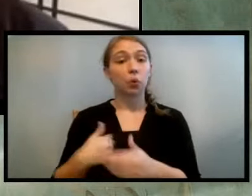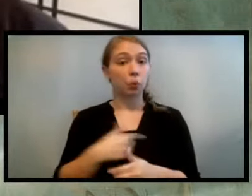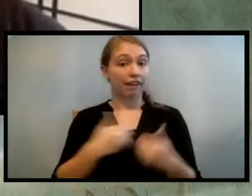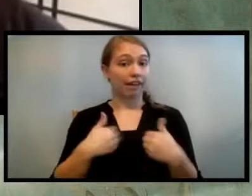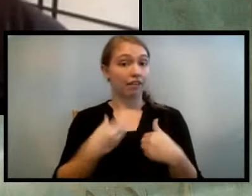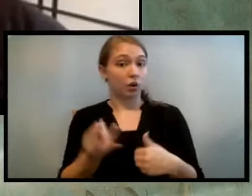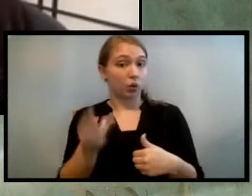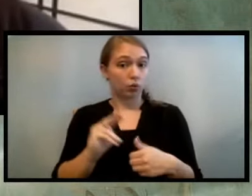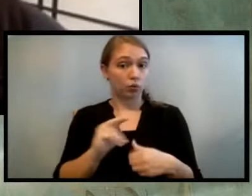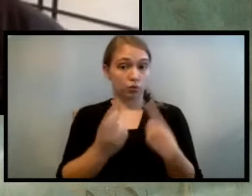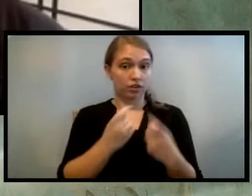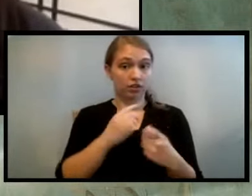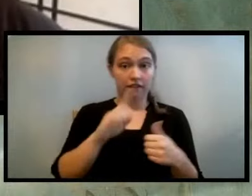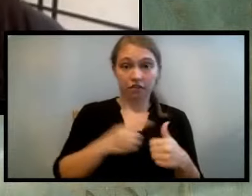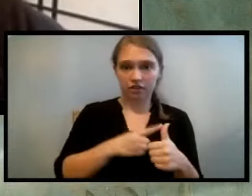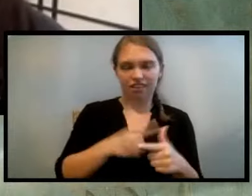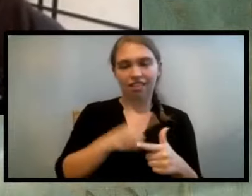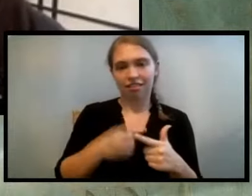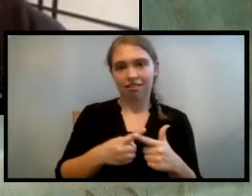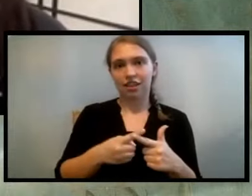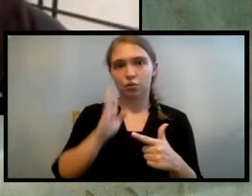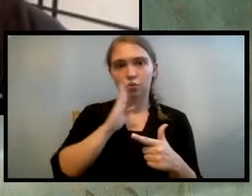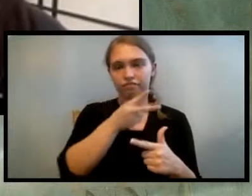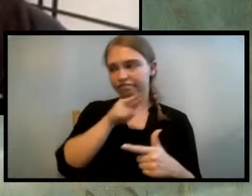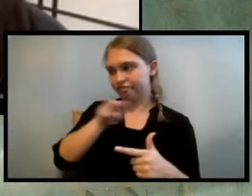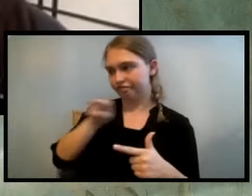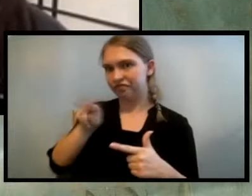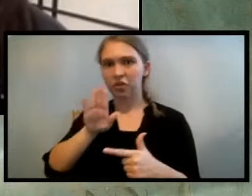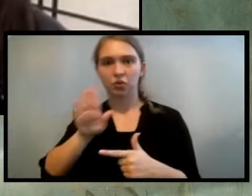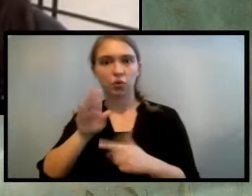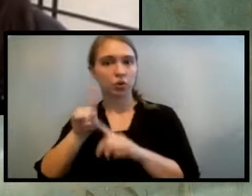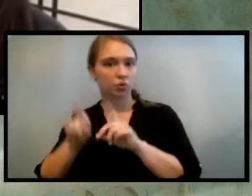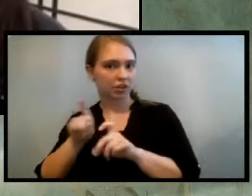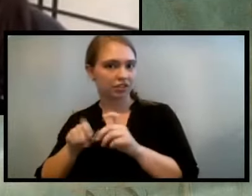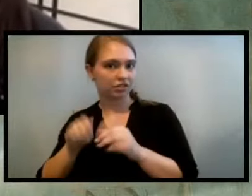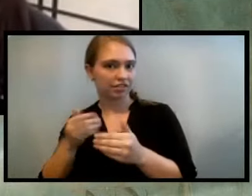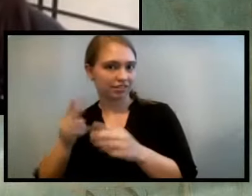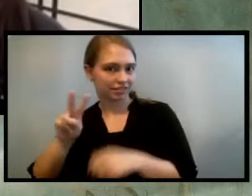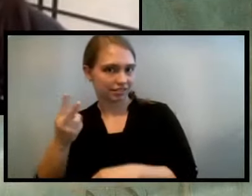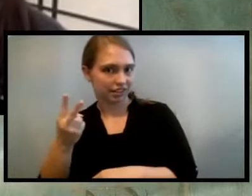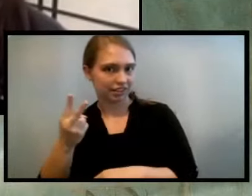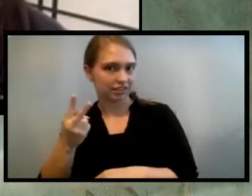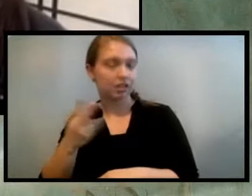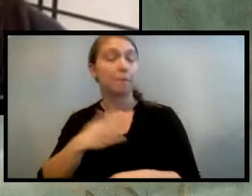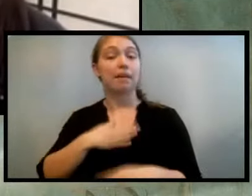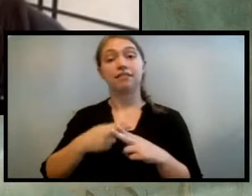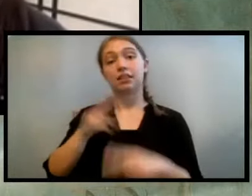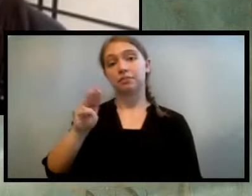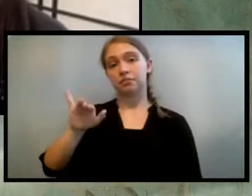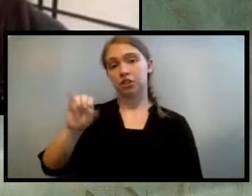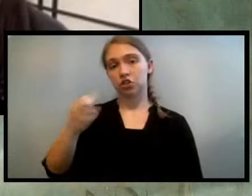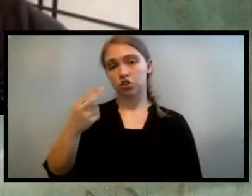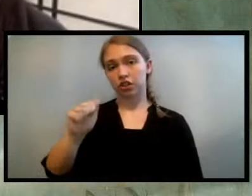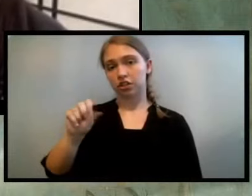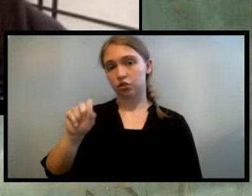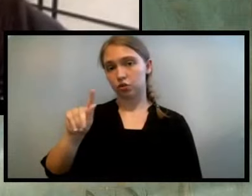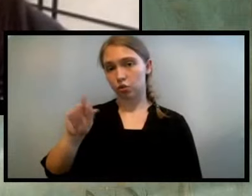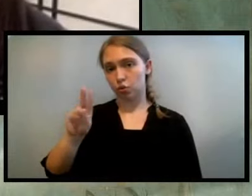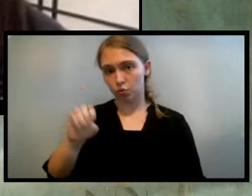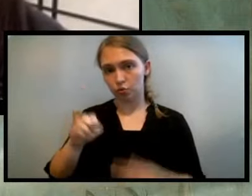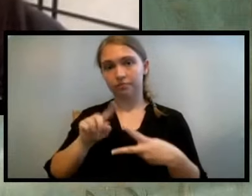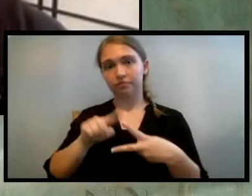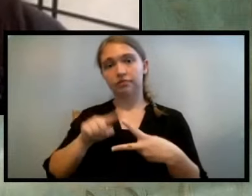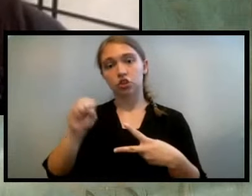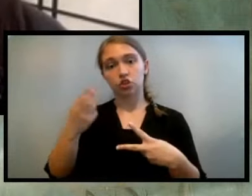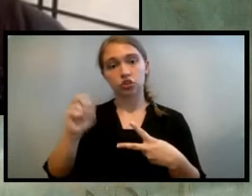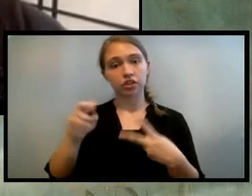them when we open the Q&A. So my name is Misha Stone, she, her. I'm a reader services librarian at the Seattle Public